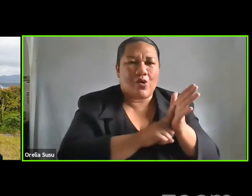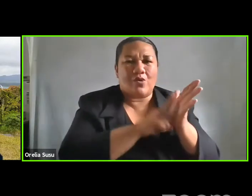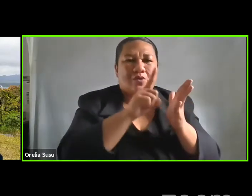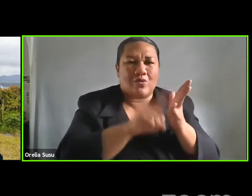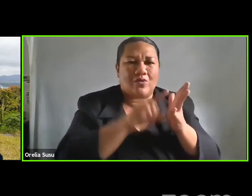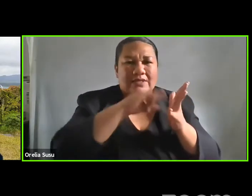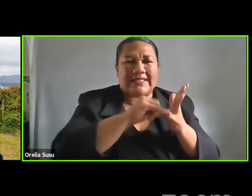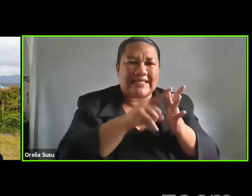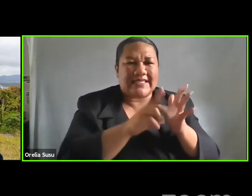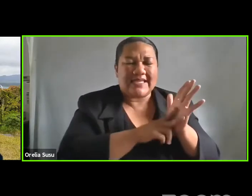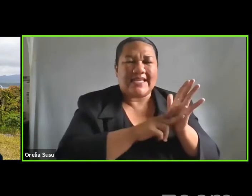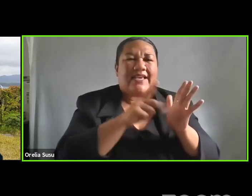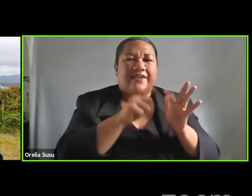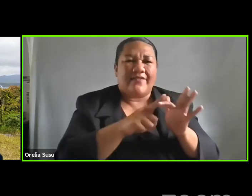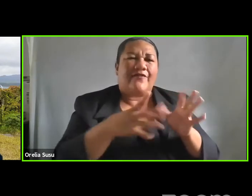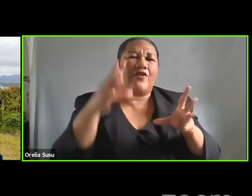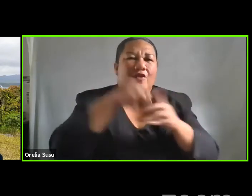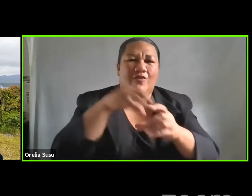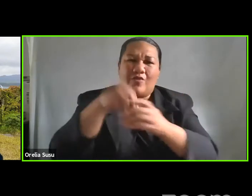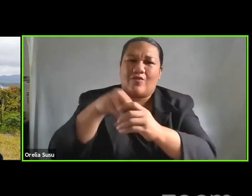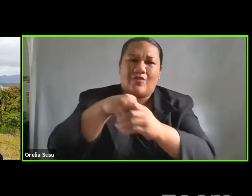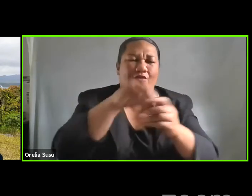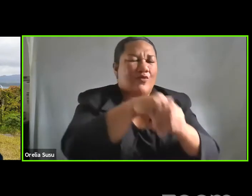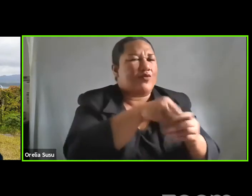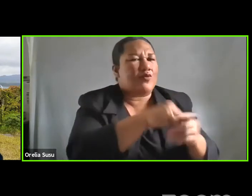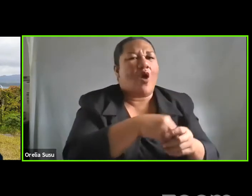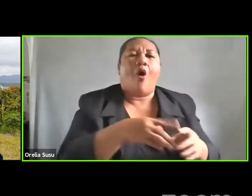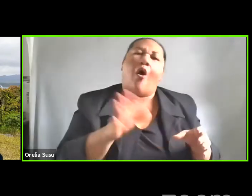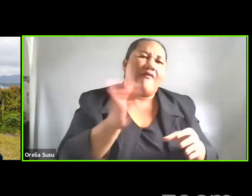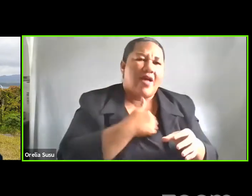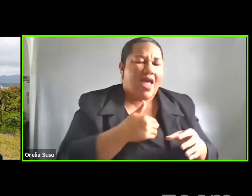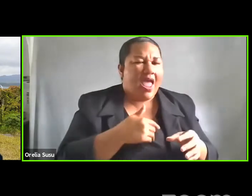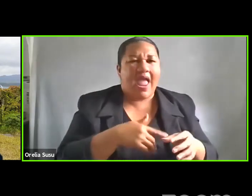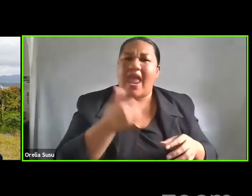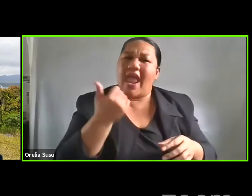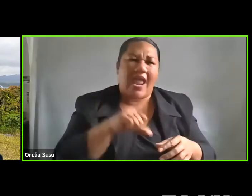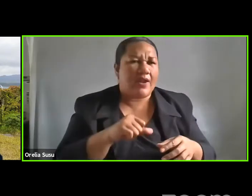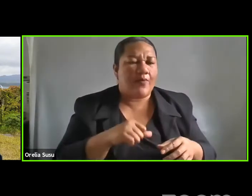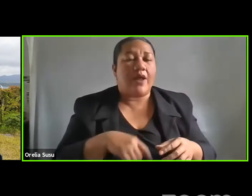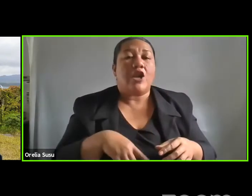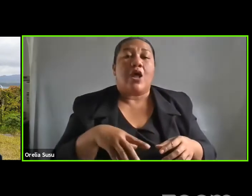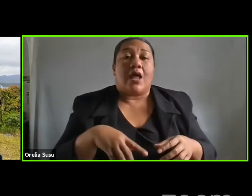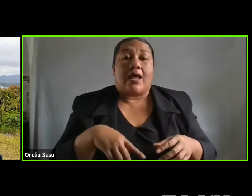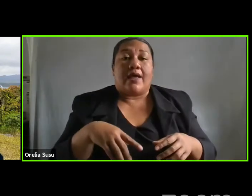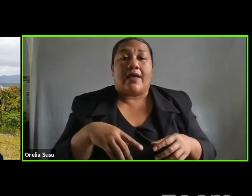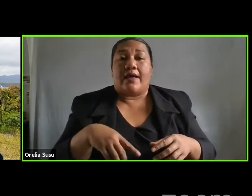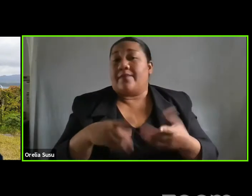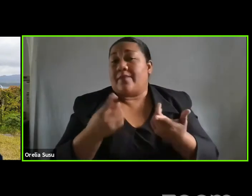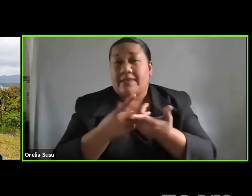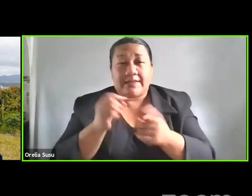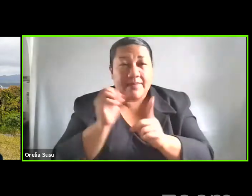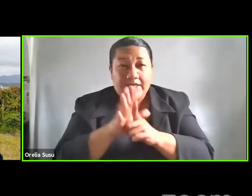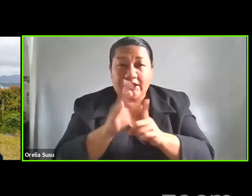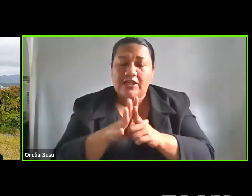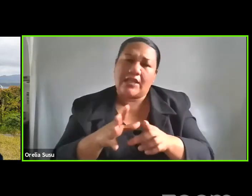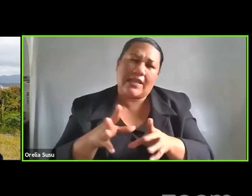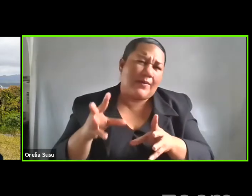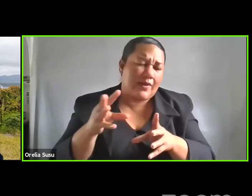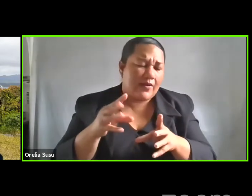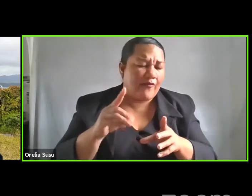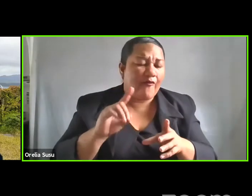people our community who should be the heart of any development and changes that we want to achieve the ability